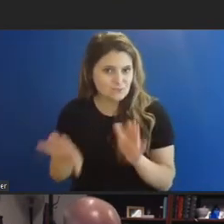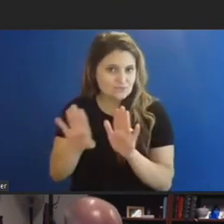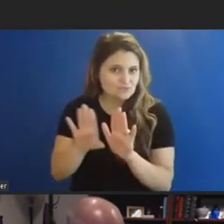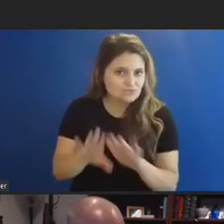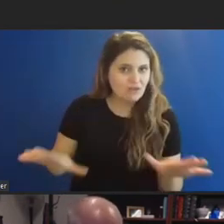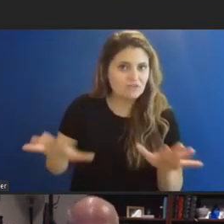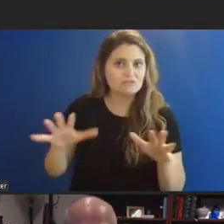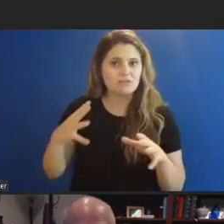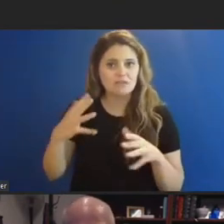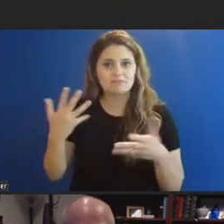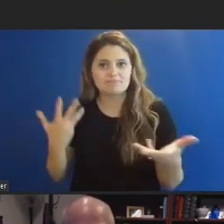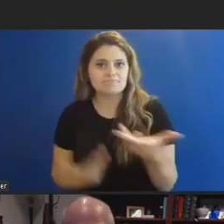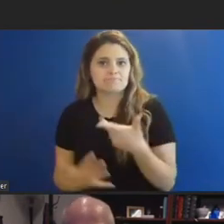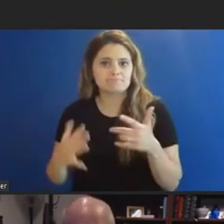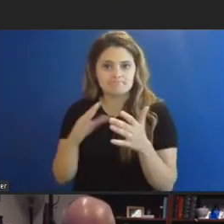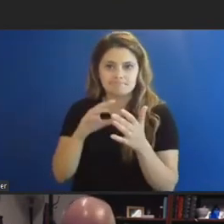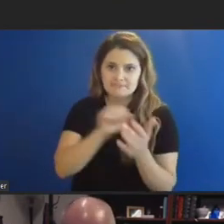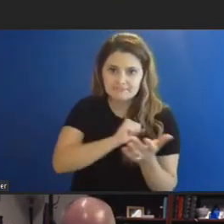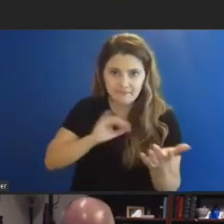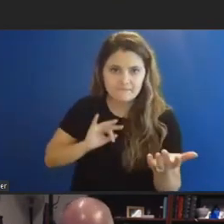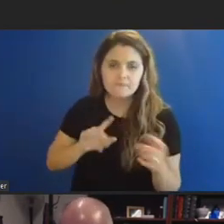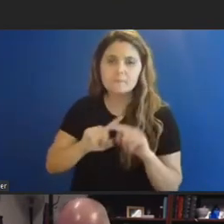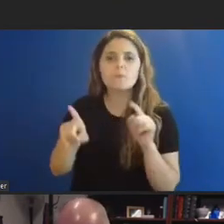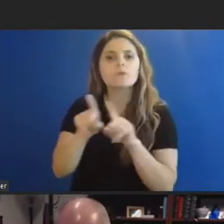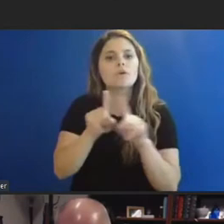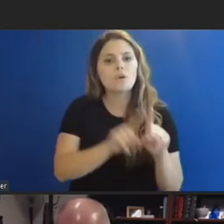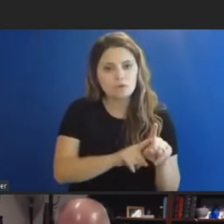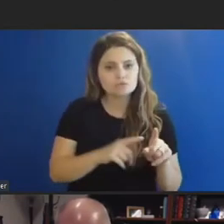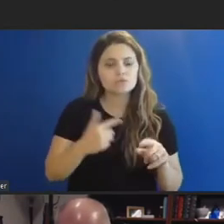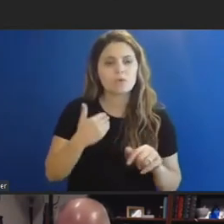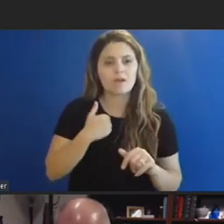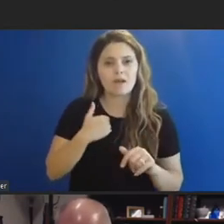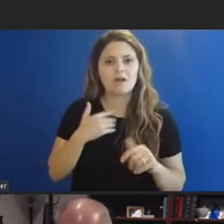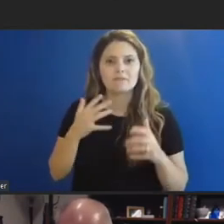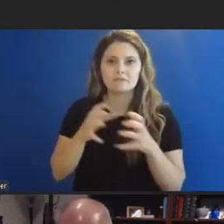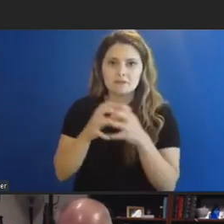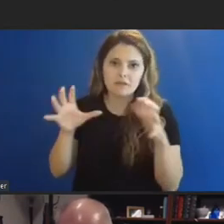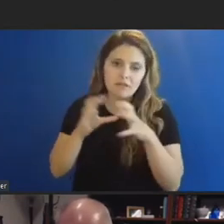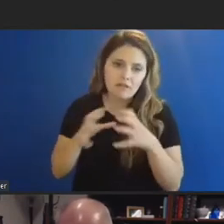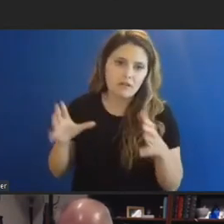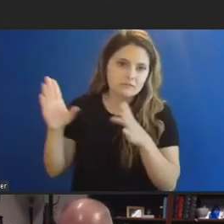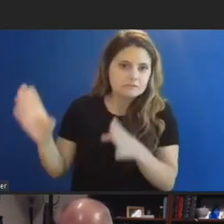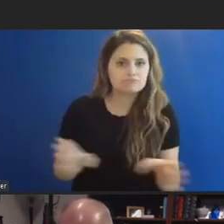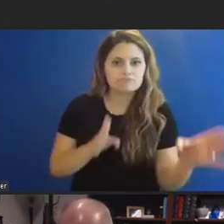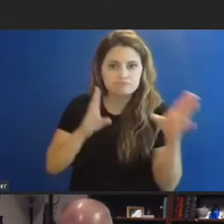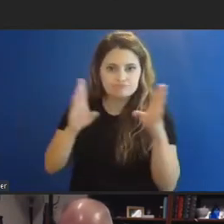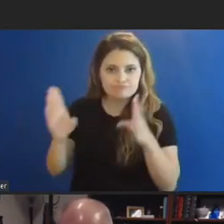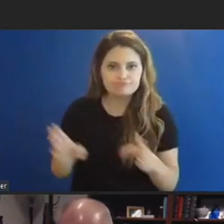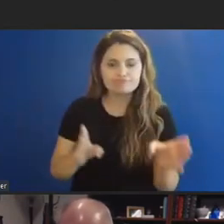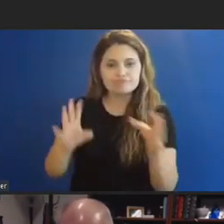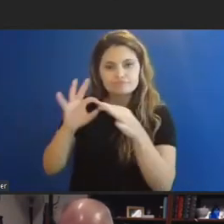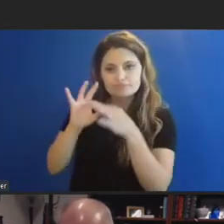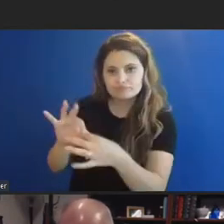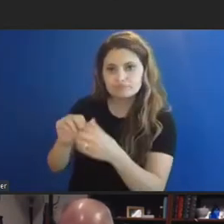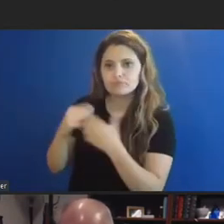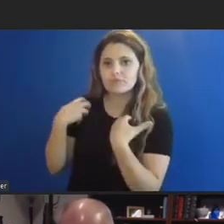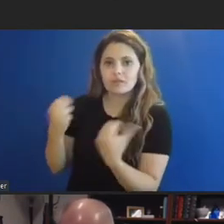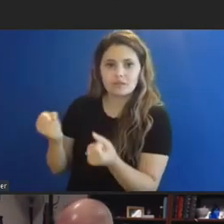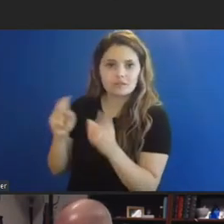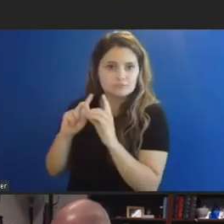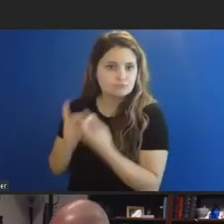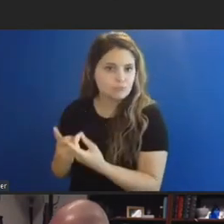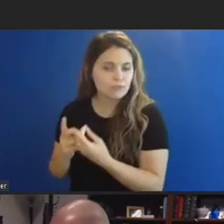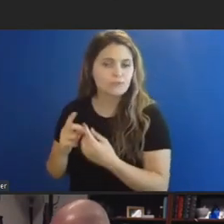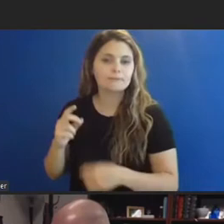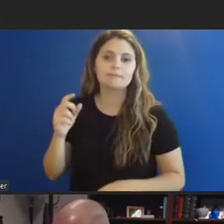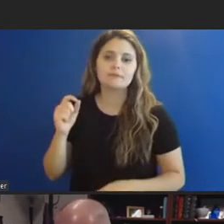of staff, but we also have done lots of planning and coordinate with the health department. And